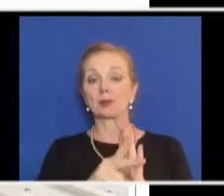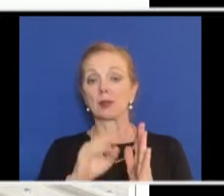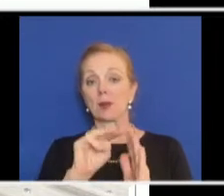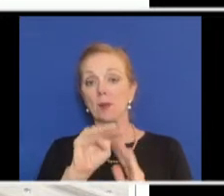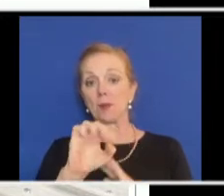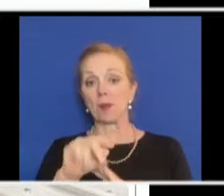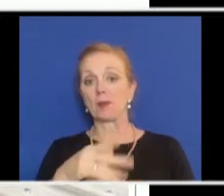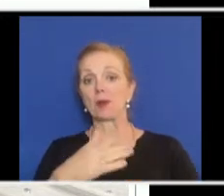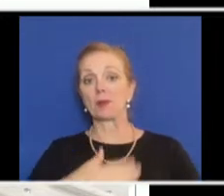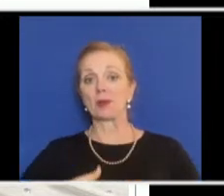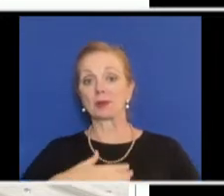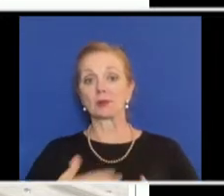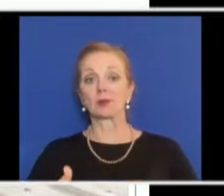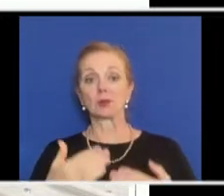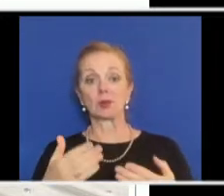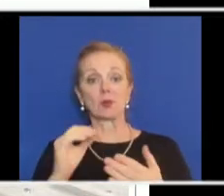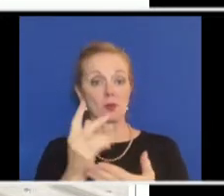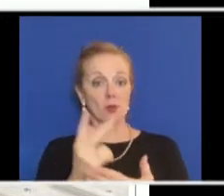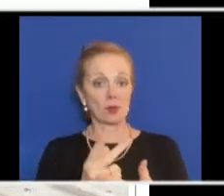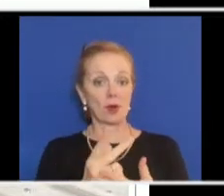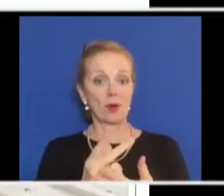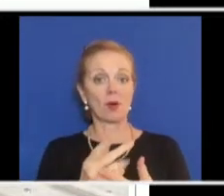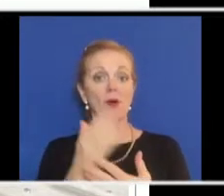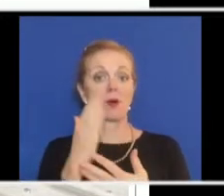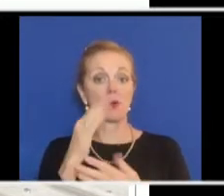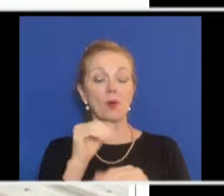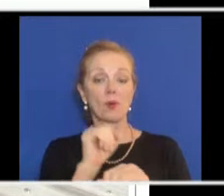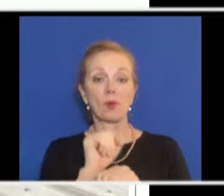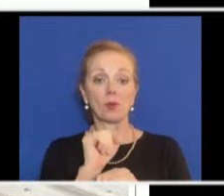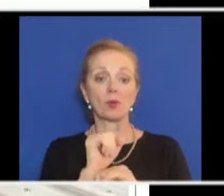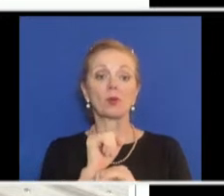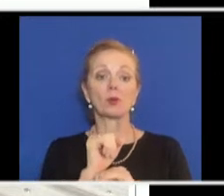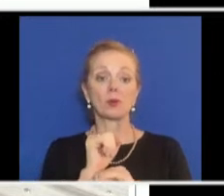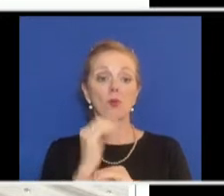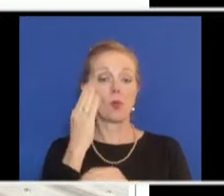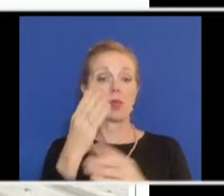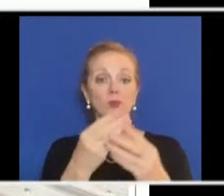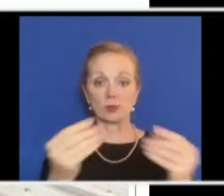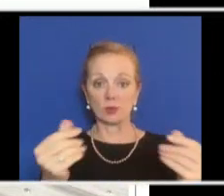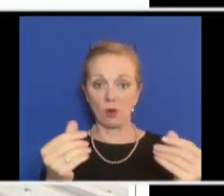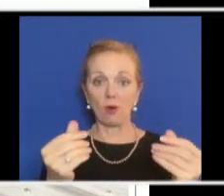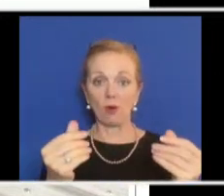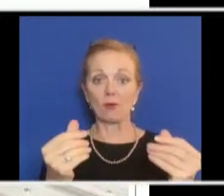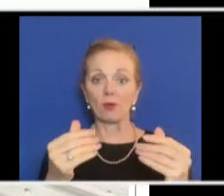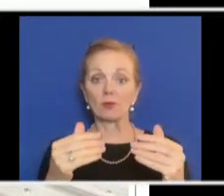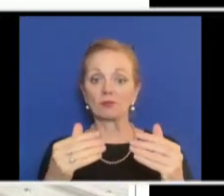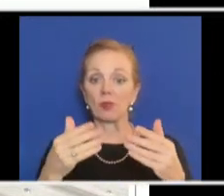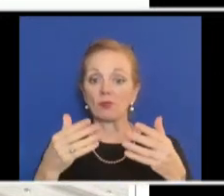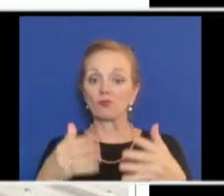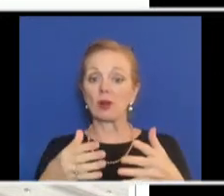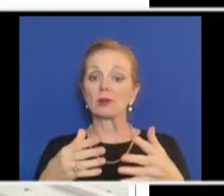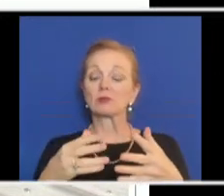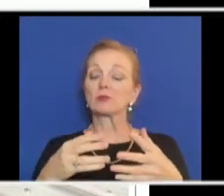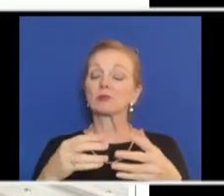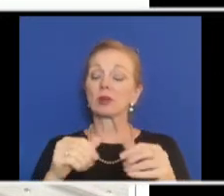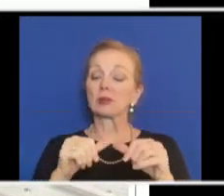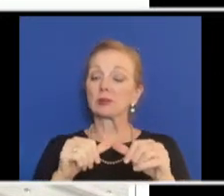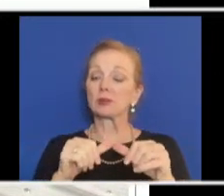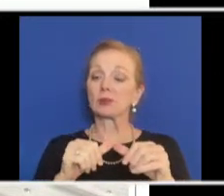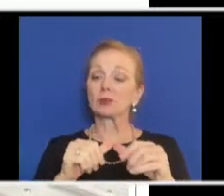their recommendation of approval and we will work to or will resolve the remaining outstanding issues this week